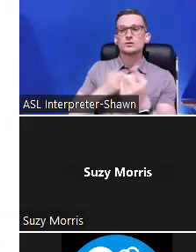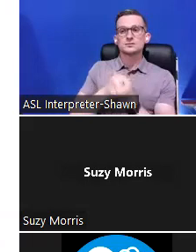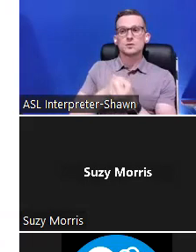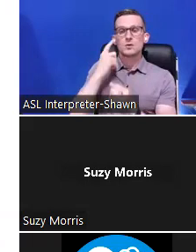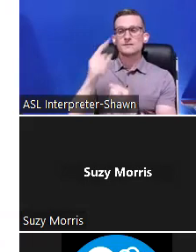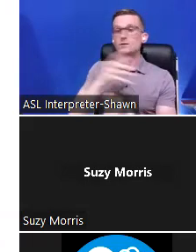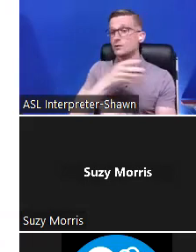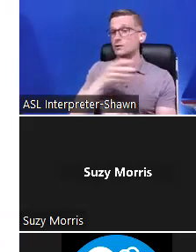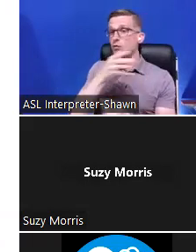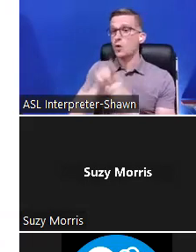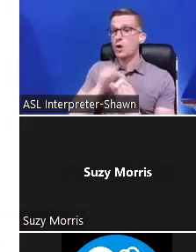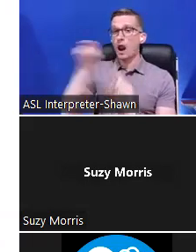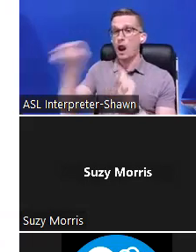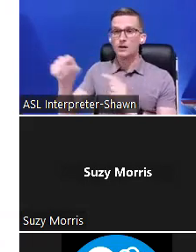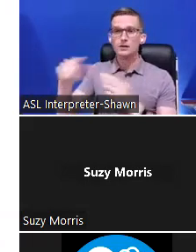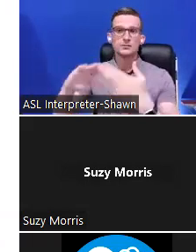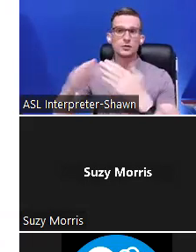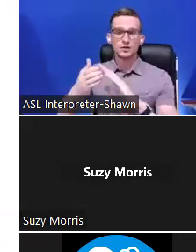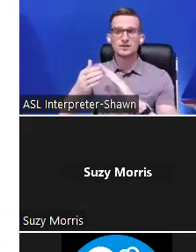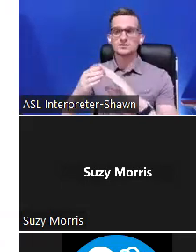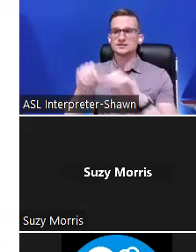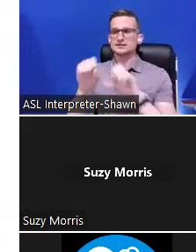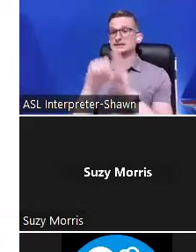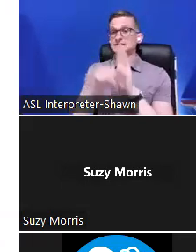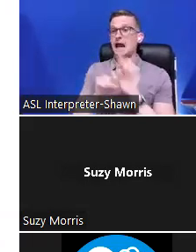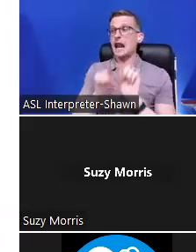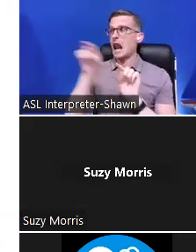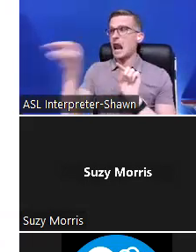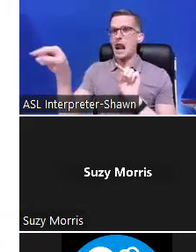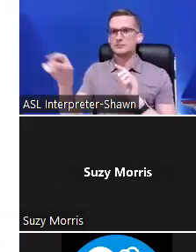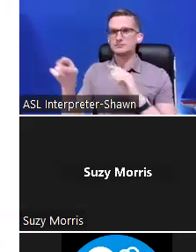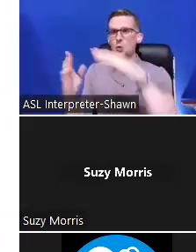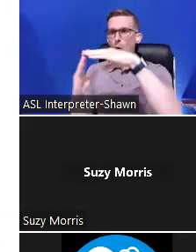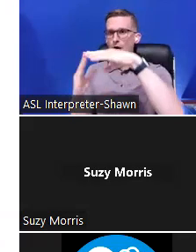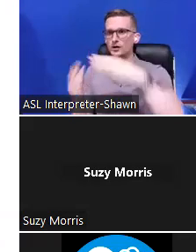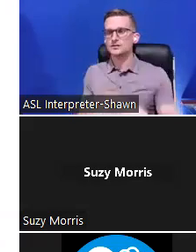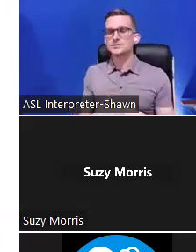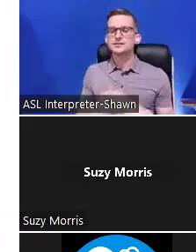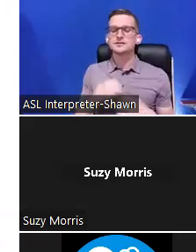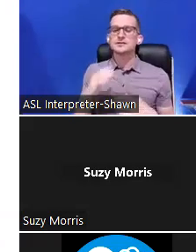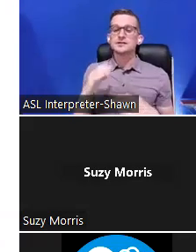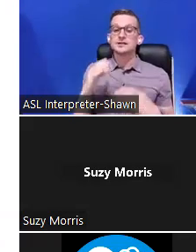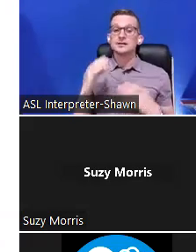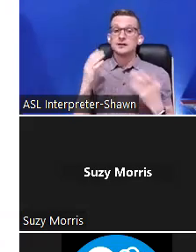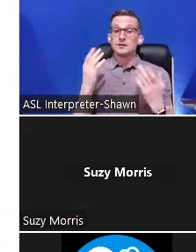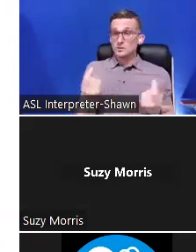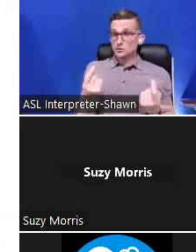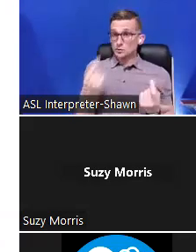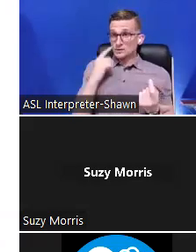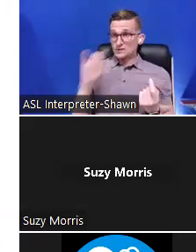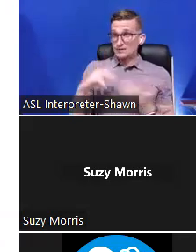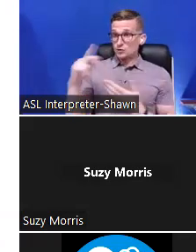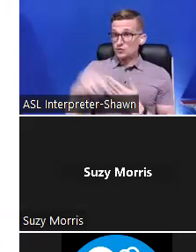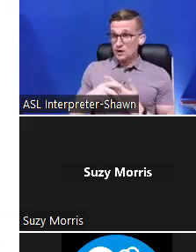especially in those 4 corners of the state. So that's really great news. As far as what we're doing in that program, we